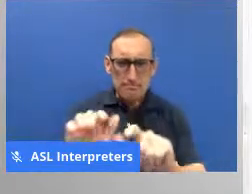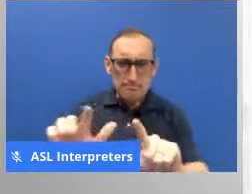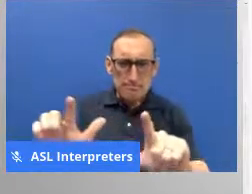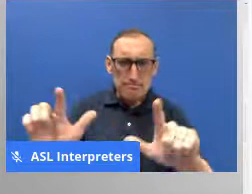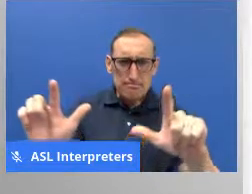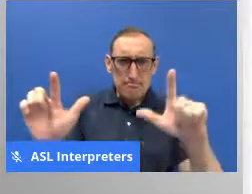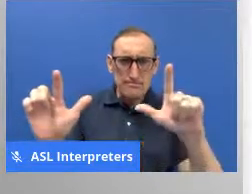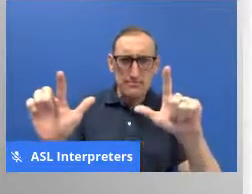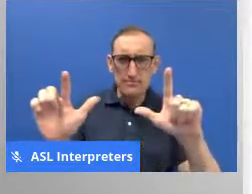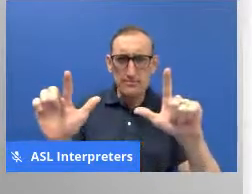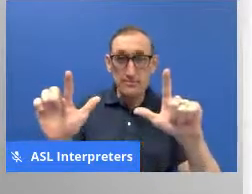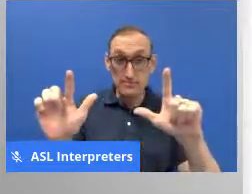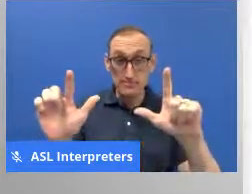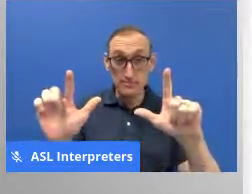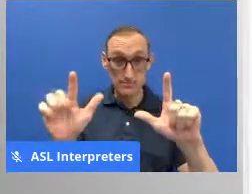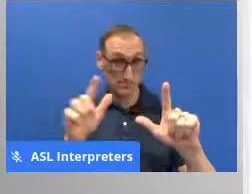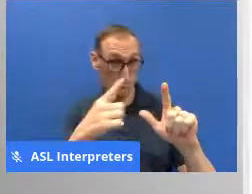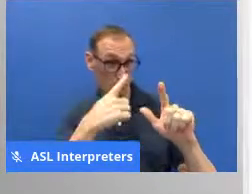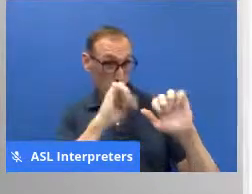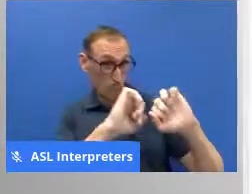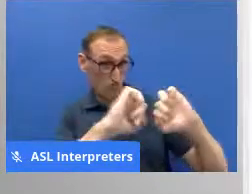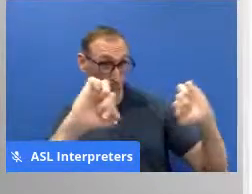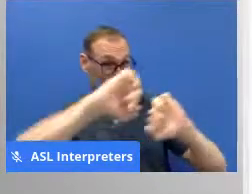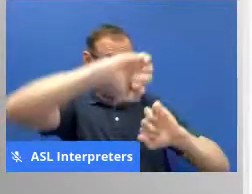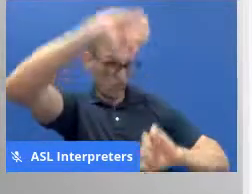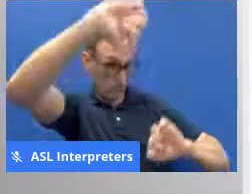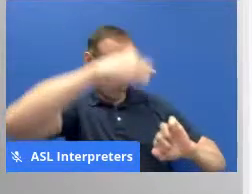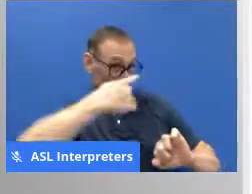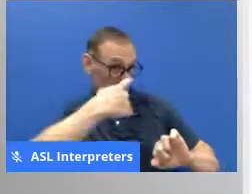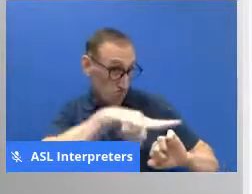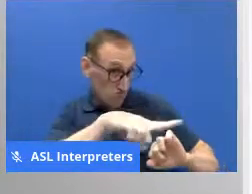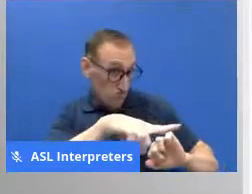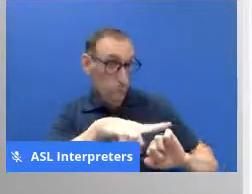Maybe you could make it a little bigger, please. there we go.